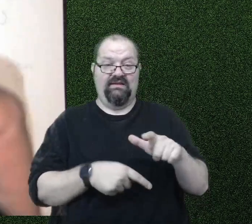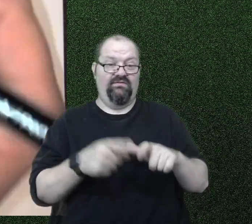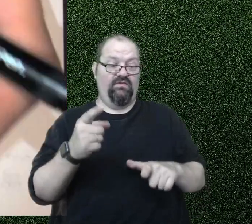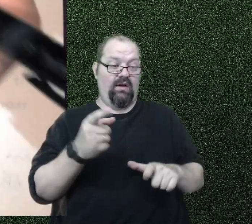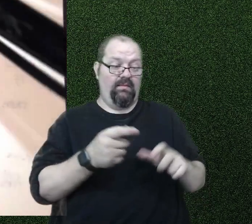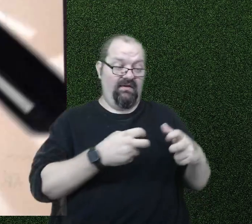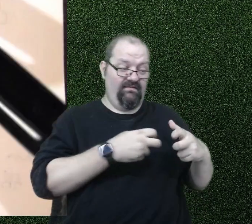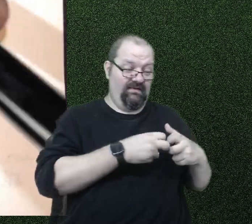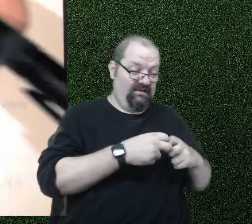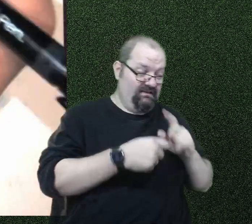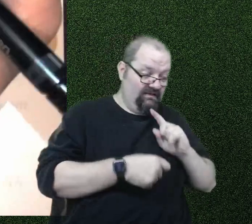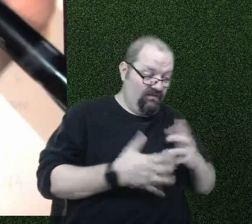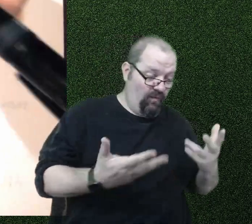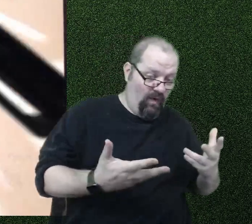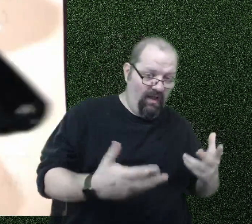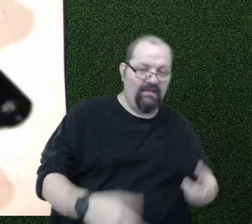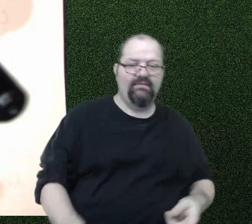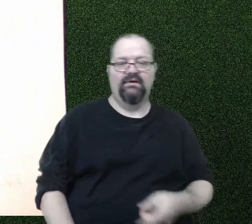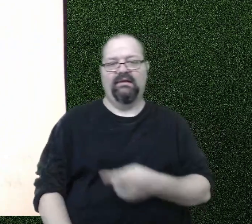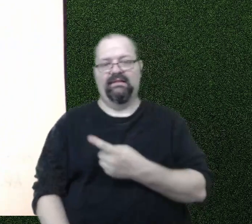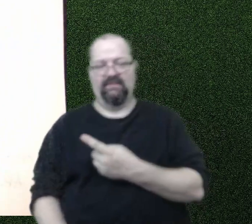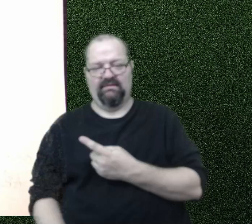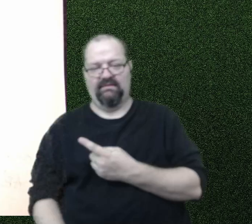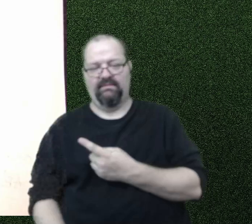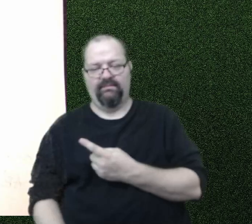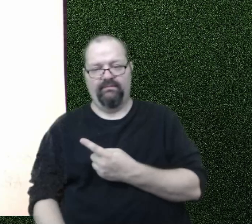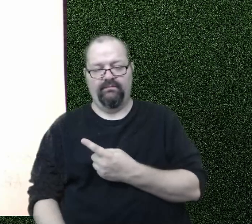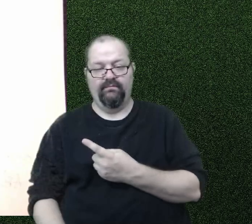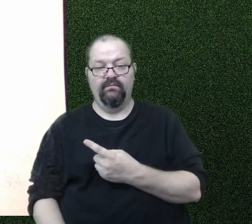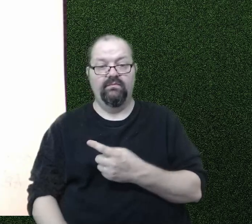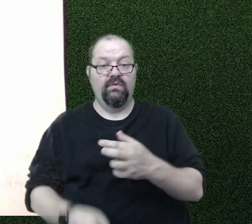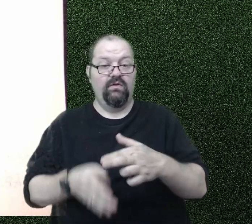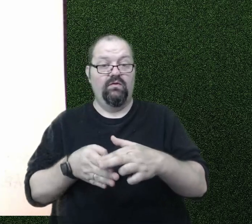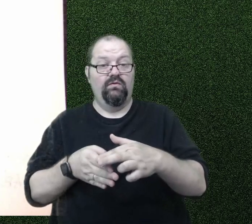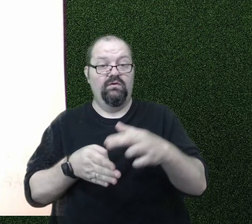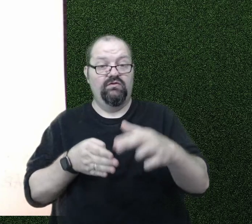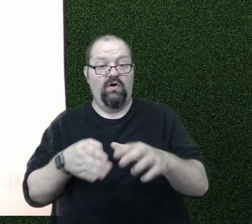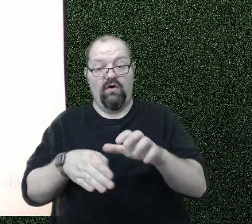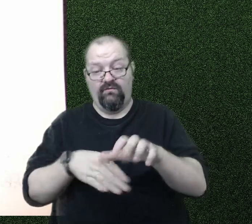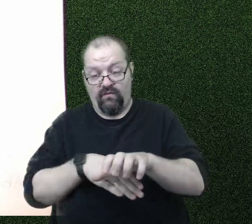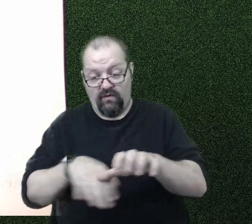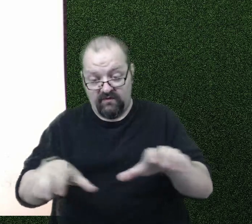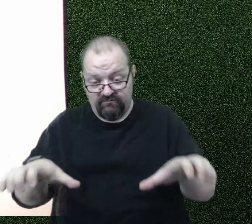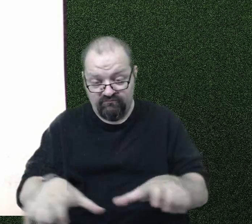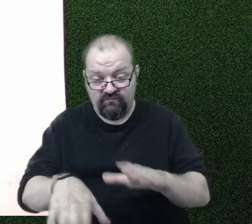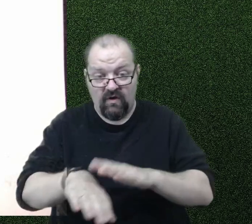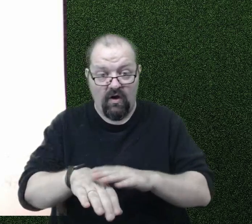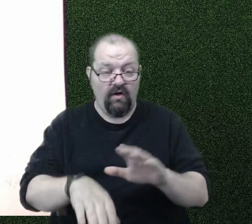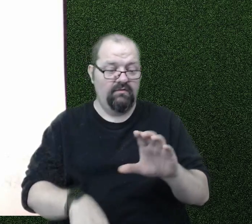is this. The resultant force acting on an object